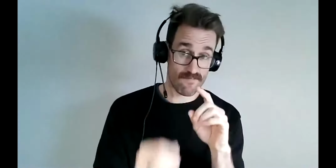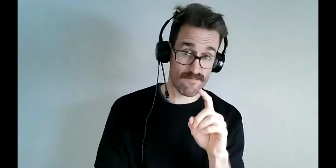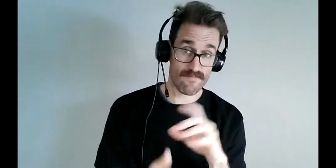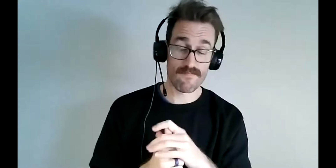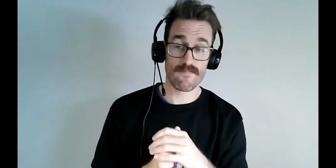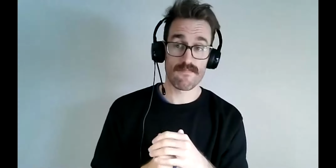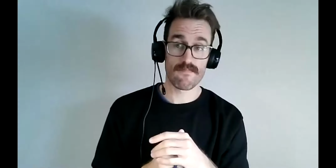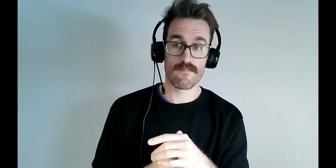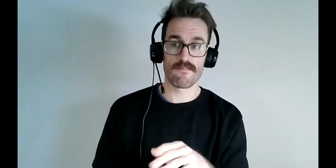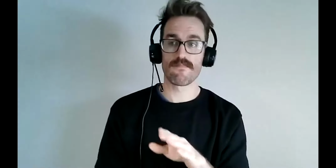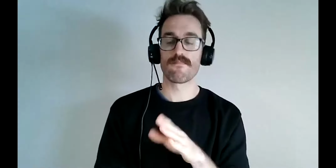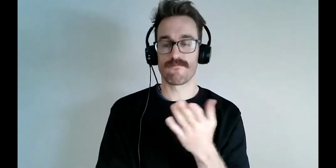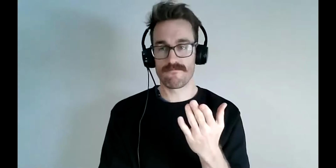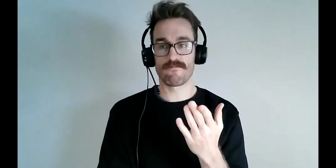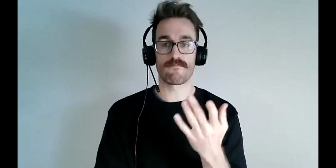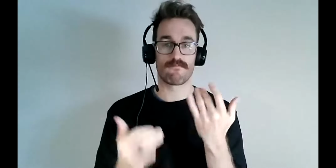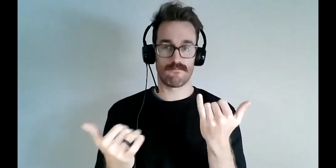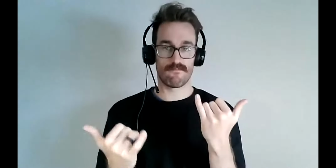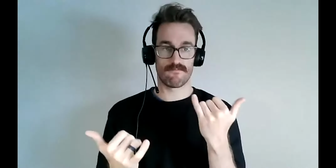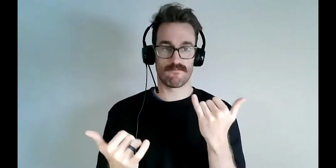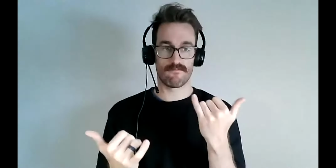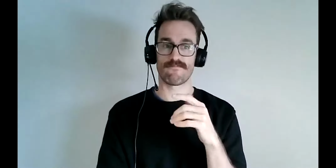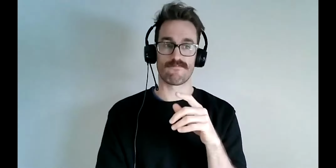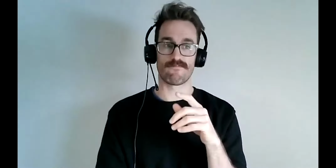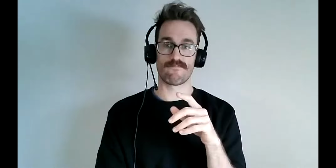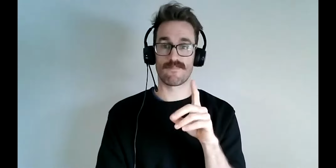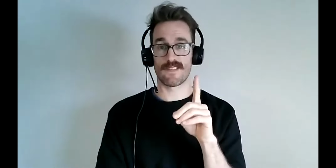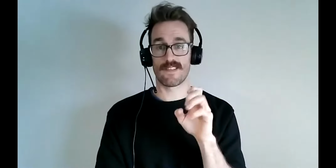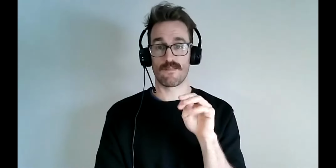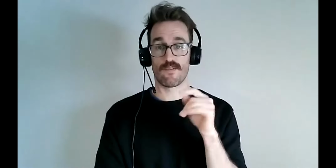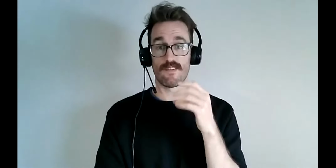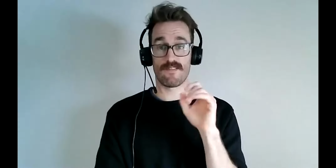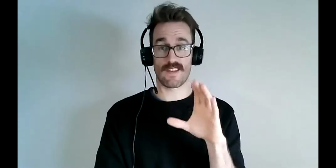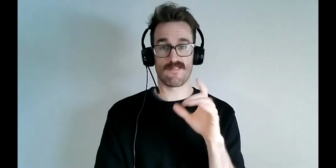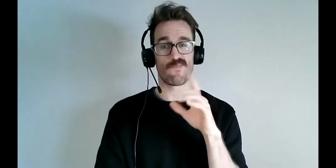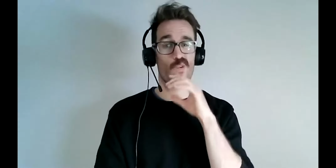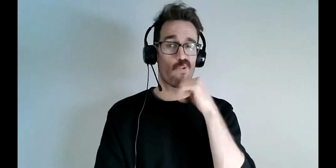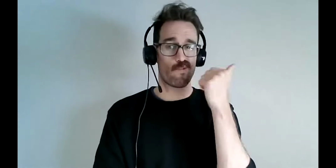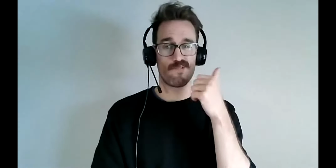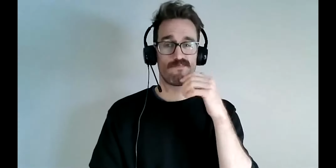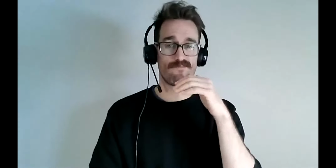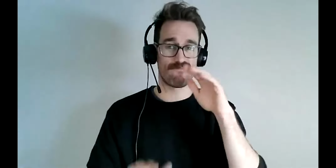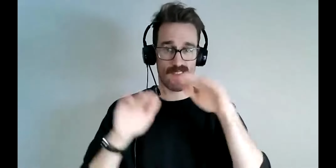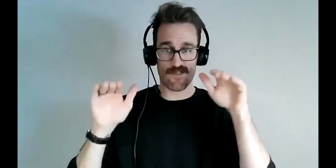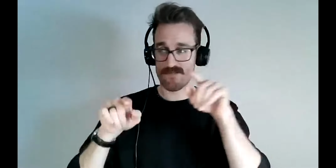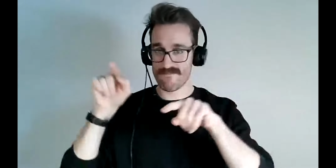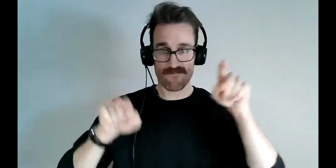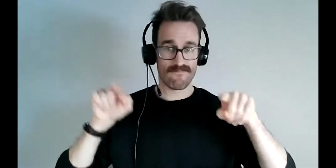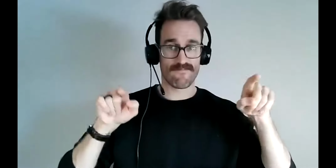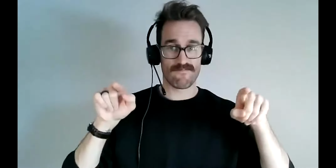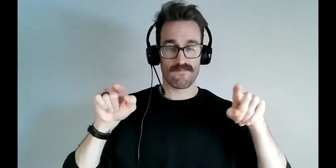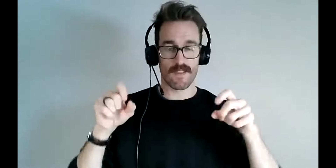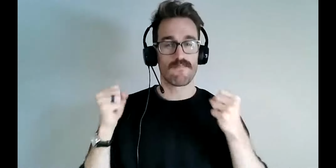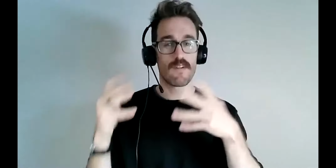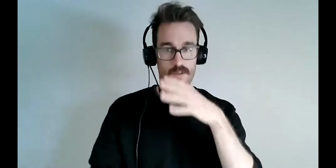Well, due to demographic, the population, older adults actually, there's much more women in